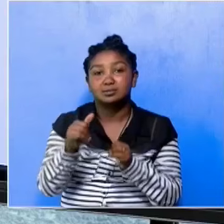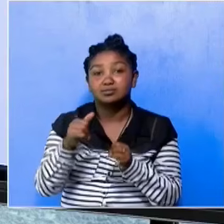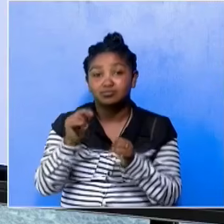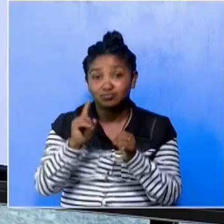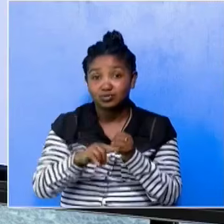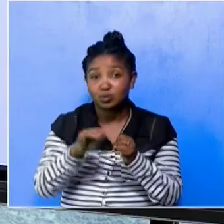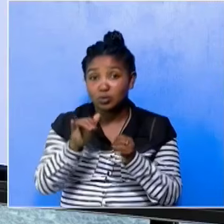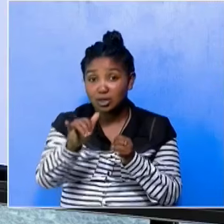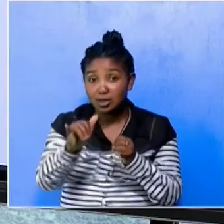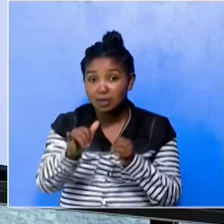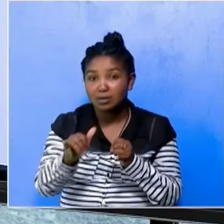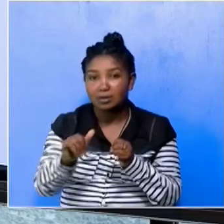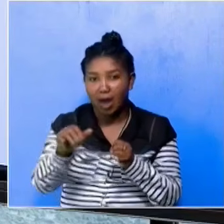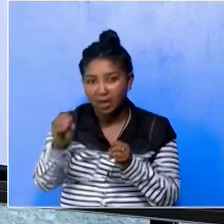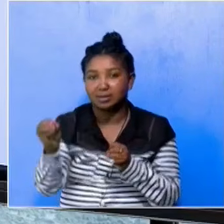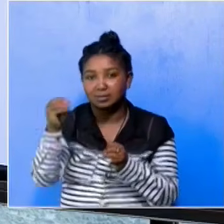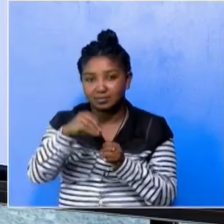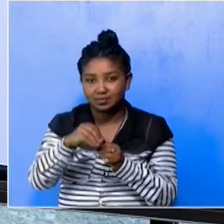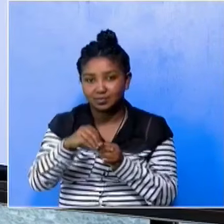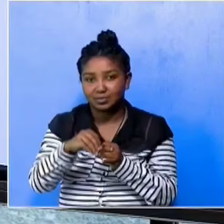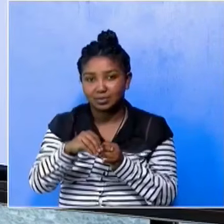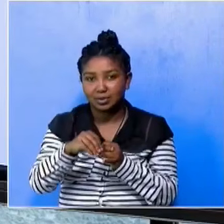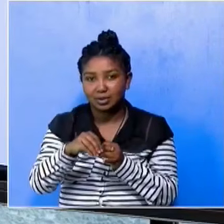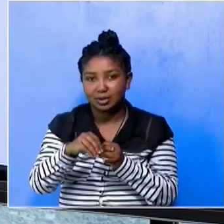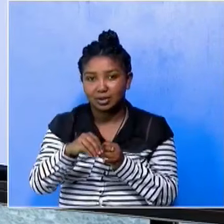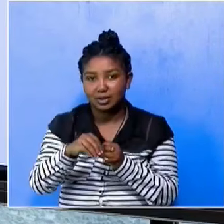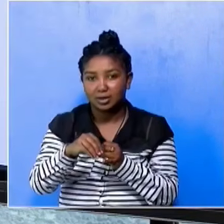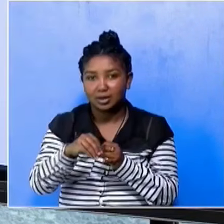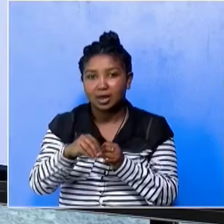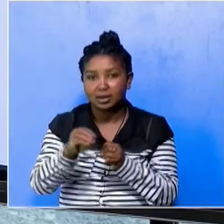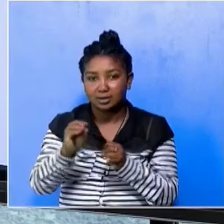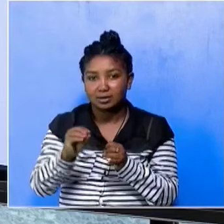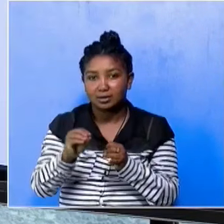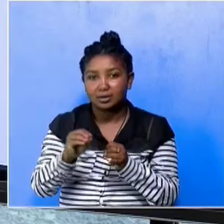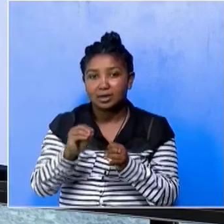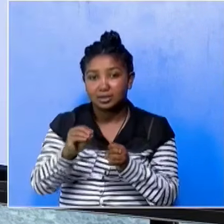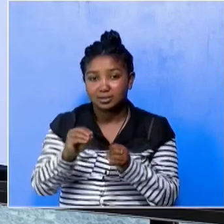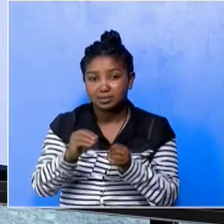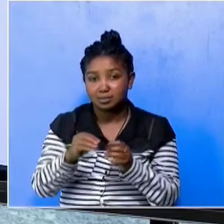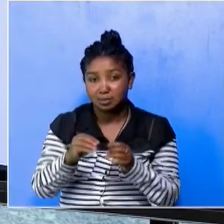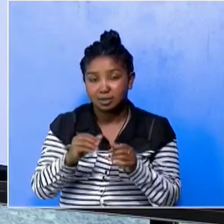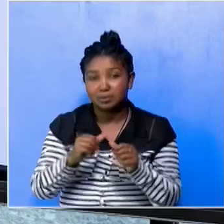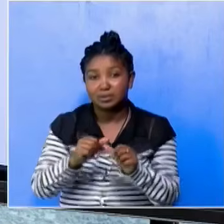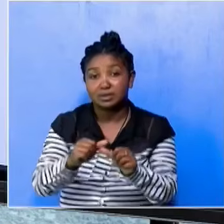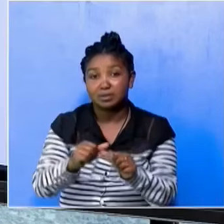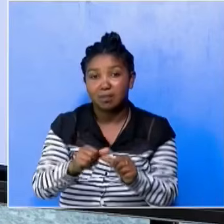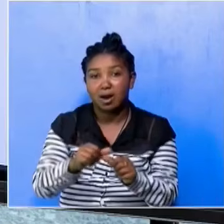sound, and if it is preceded by if it is preceded by